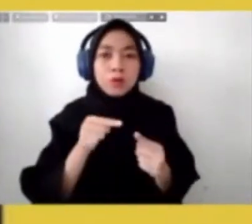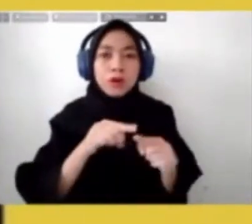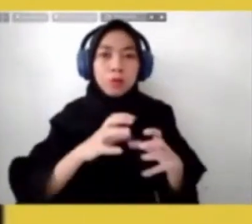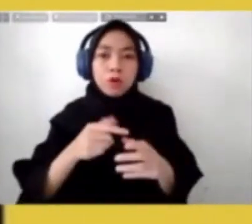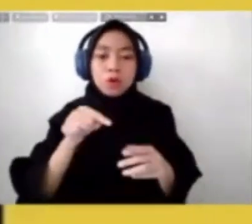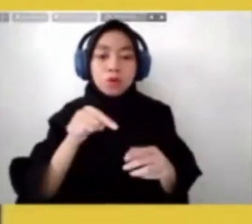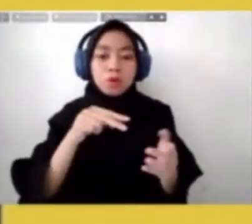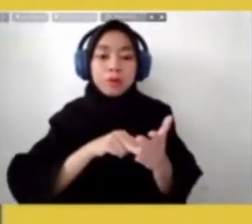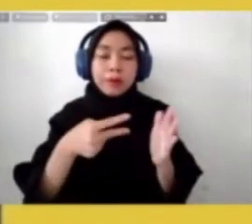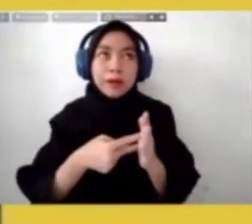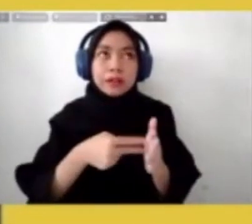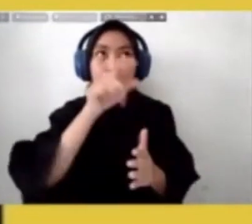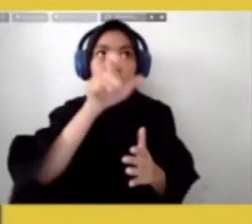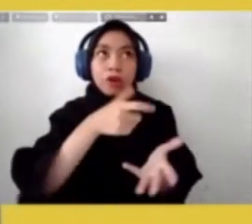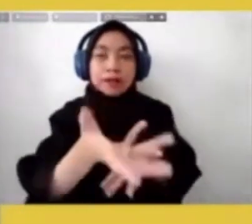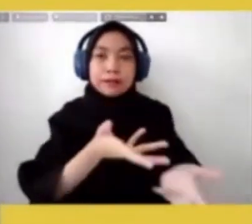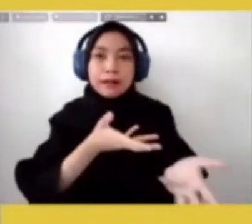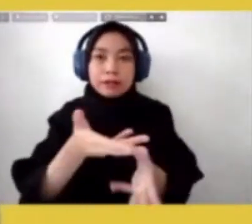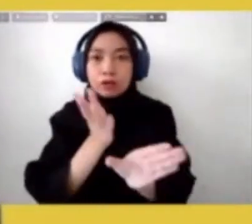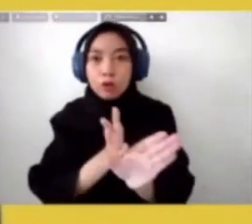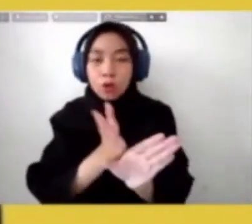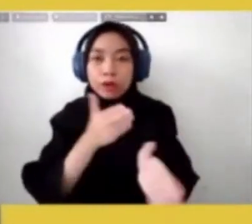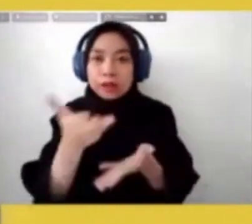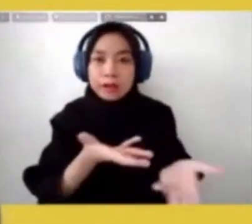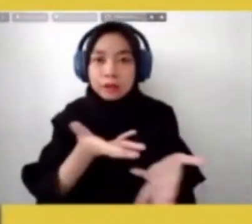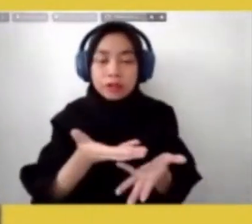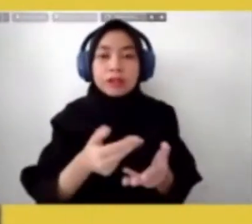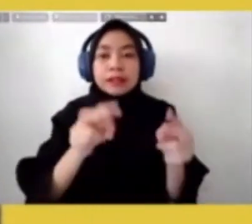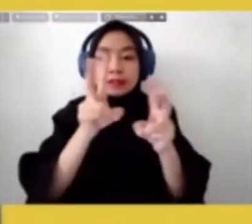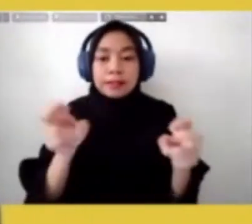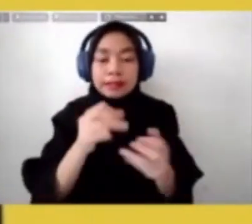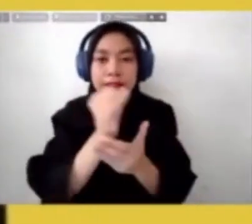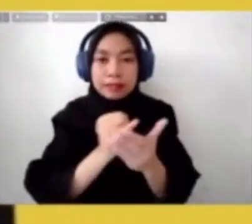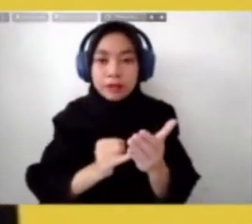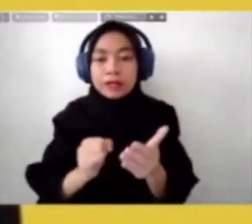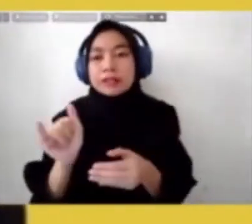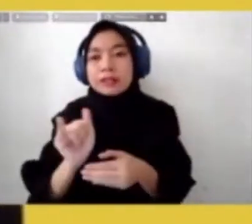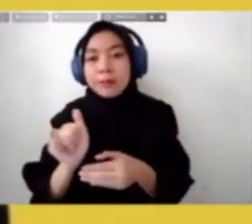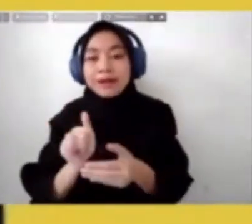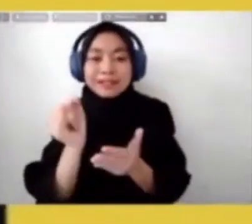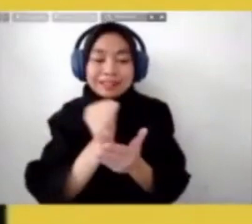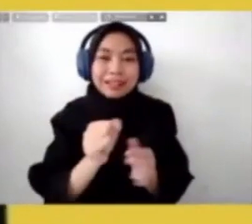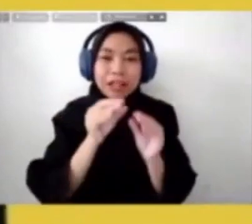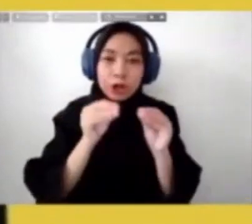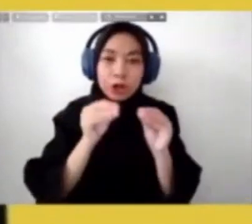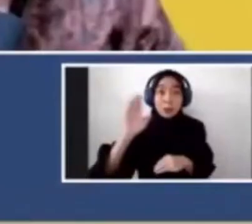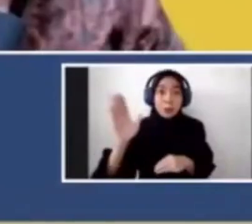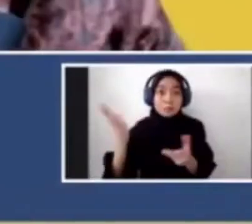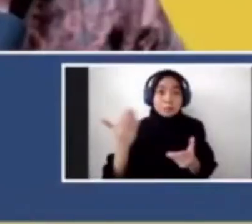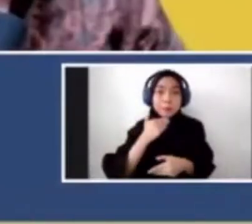of interaction, design research, and design education. Hello, Dr. Sharif. Good morning.